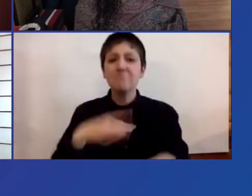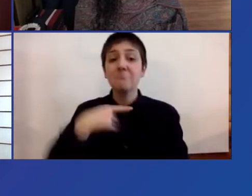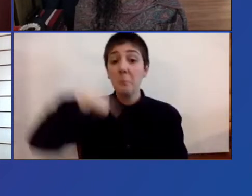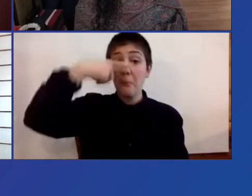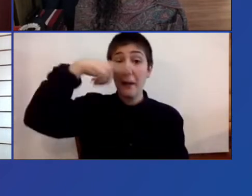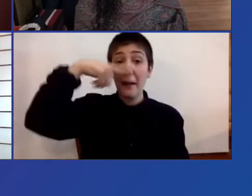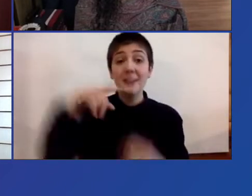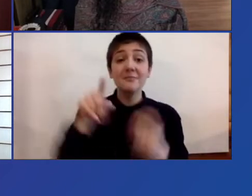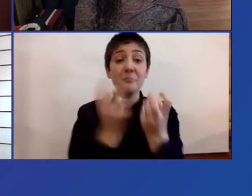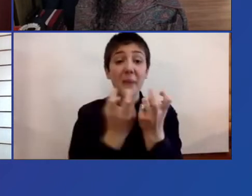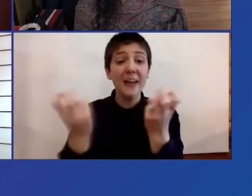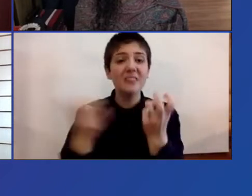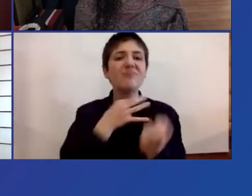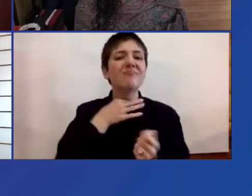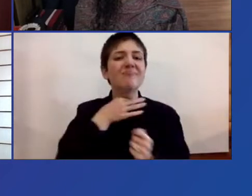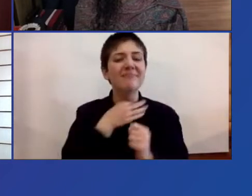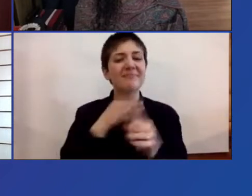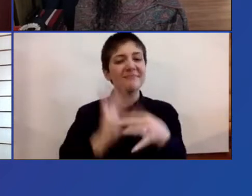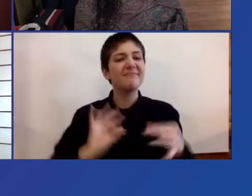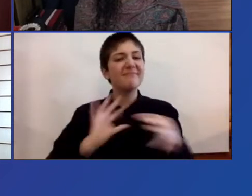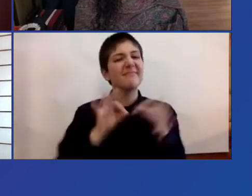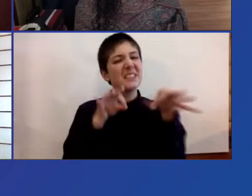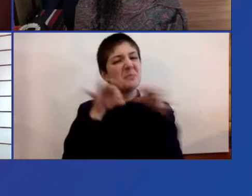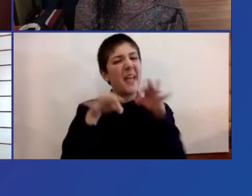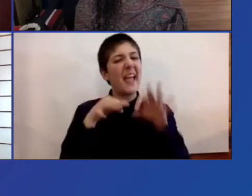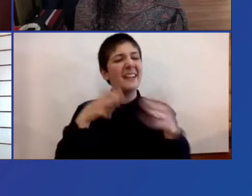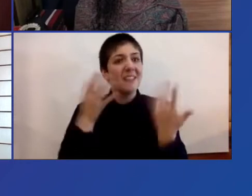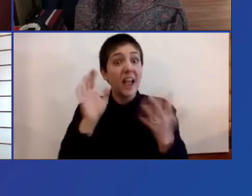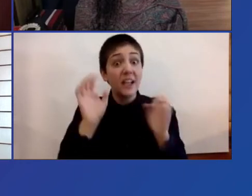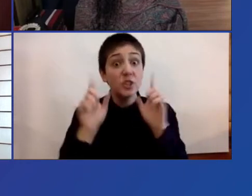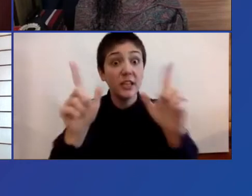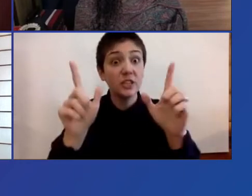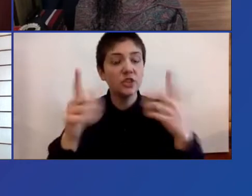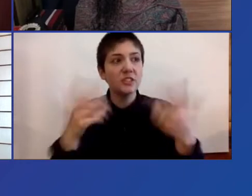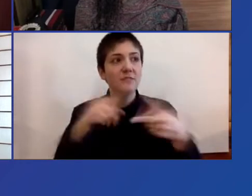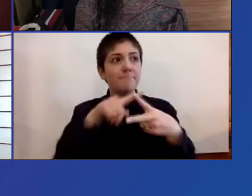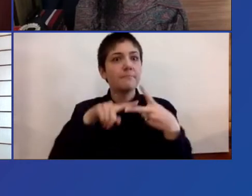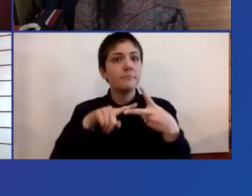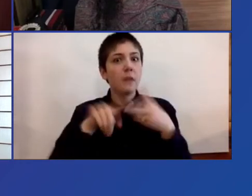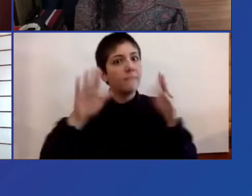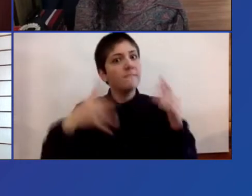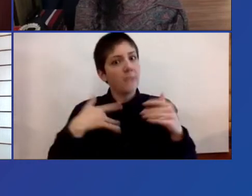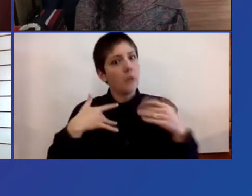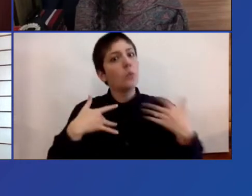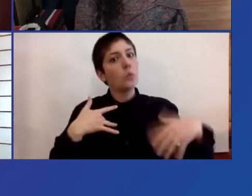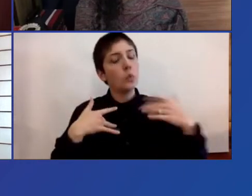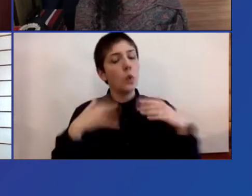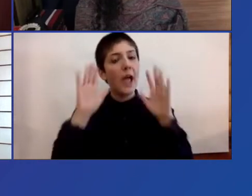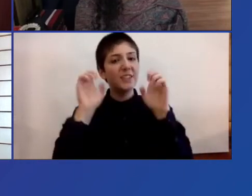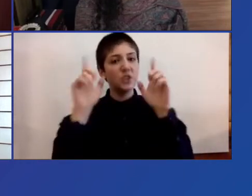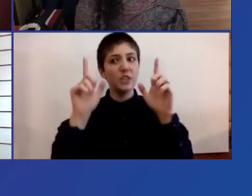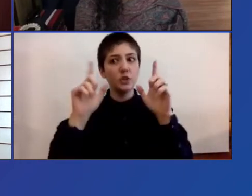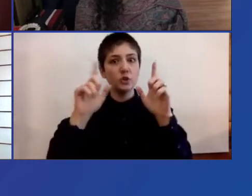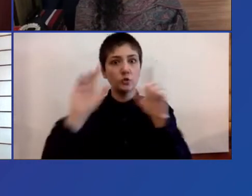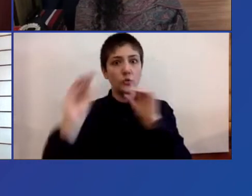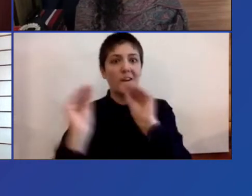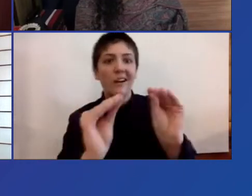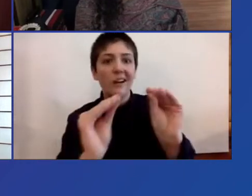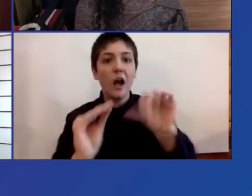idea of education, the centrality of education, or educating others to what you